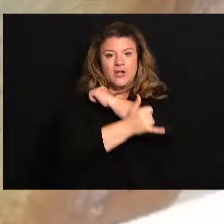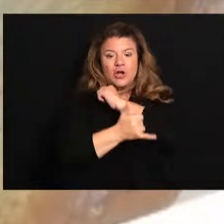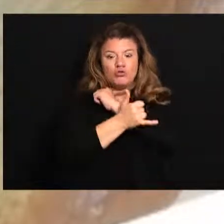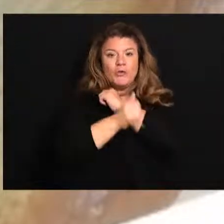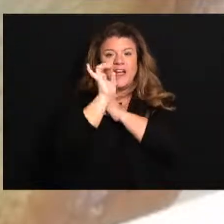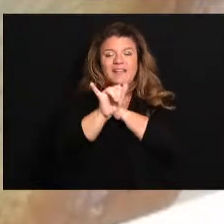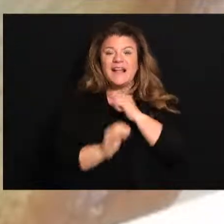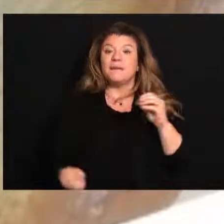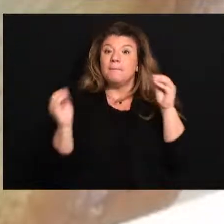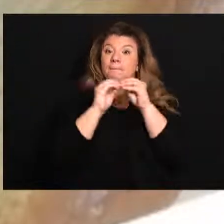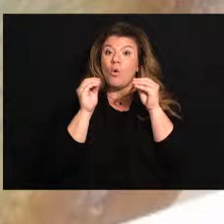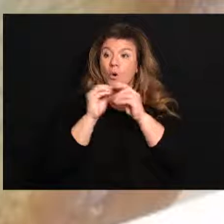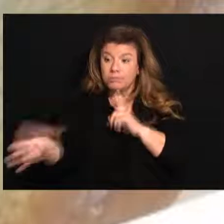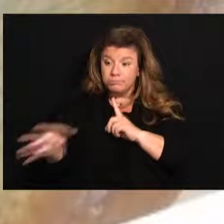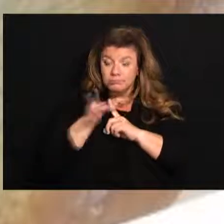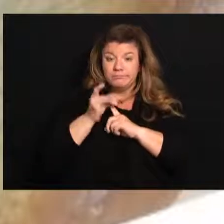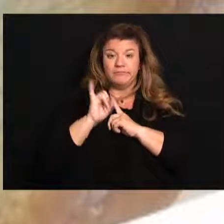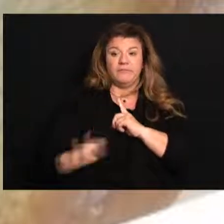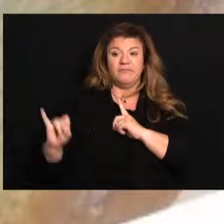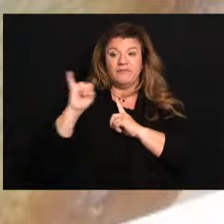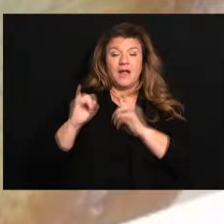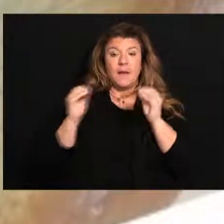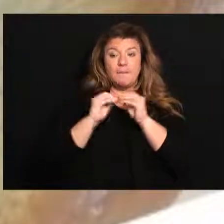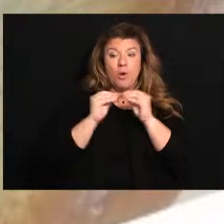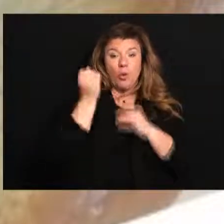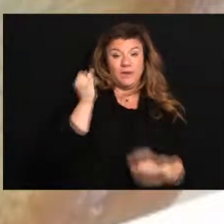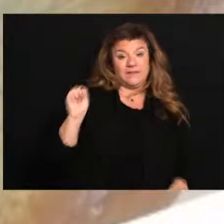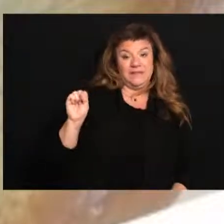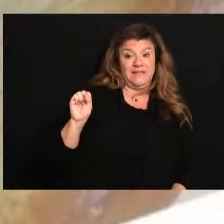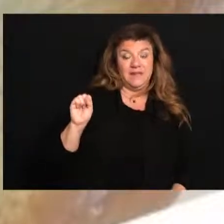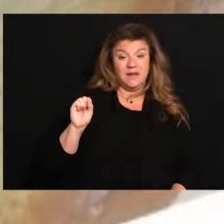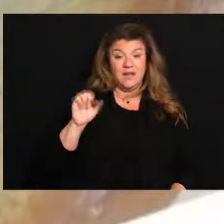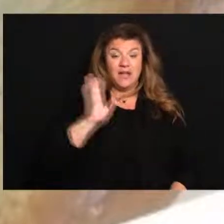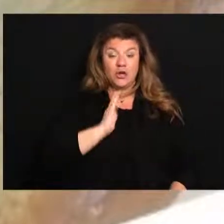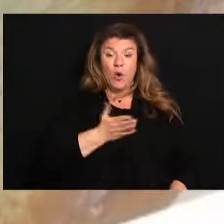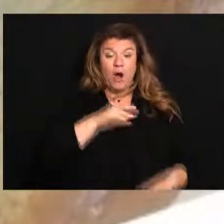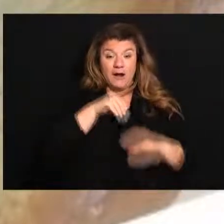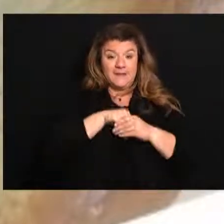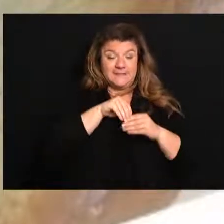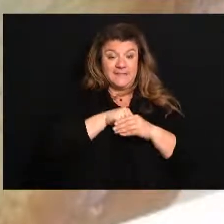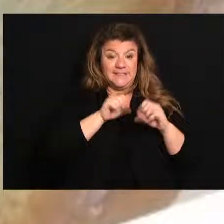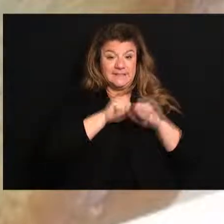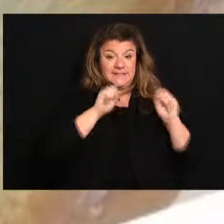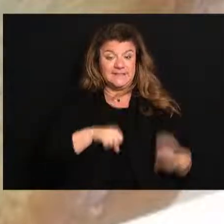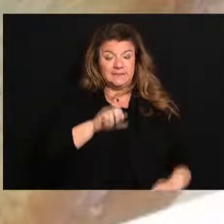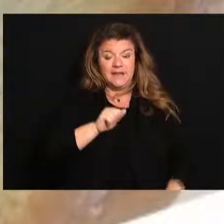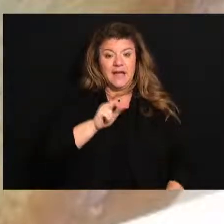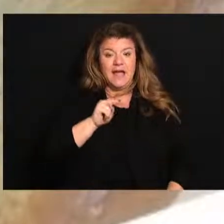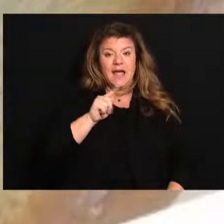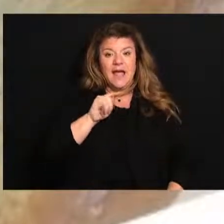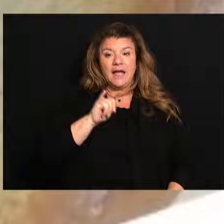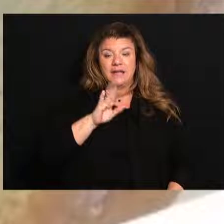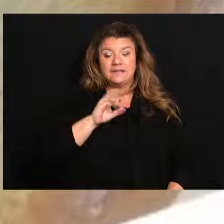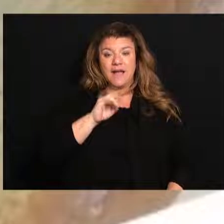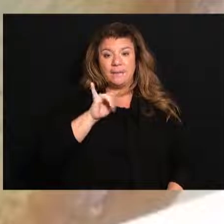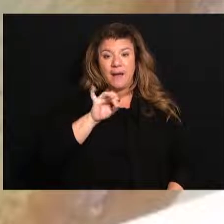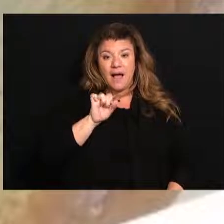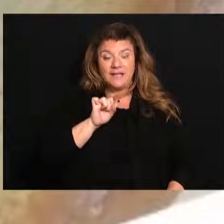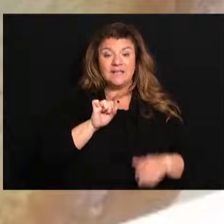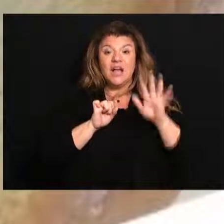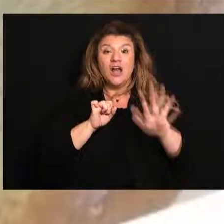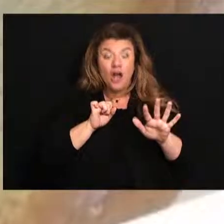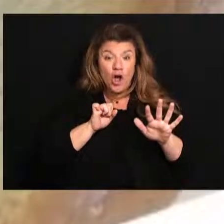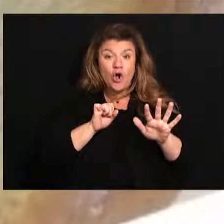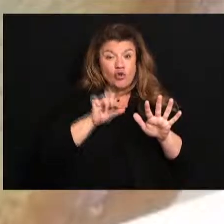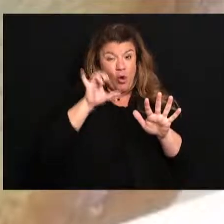more infectious and more resistant to our immune system's antibody effects. So we need to make sure